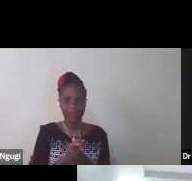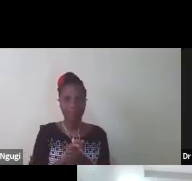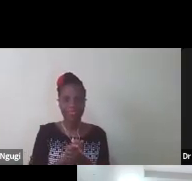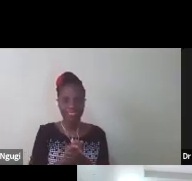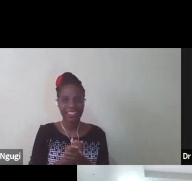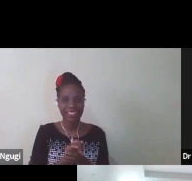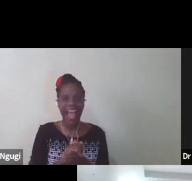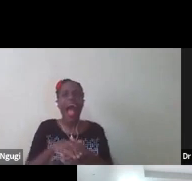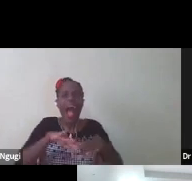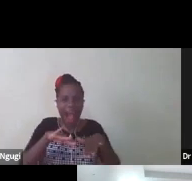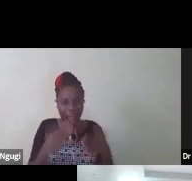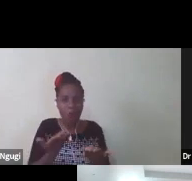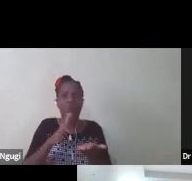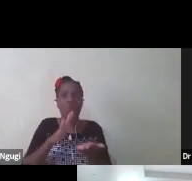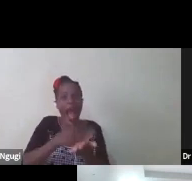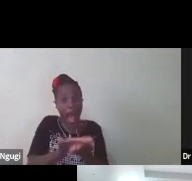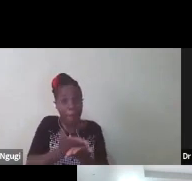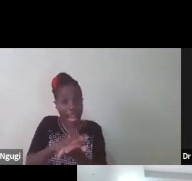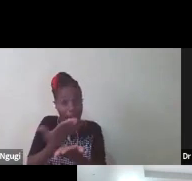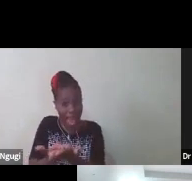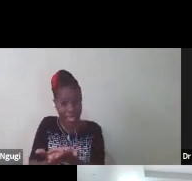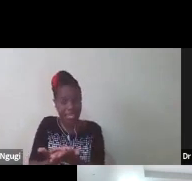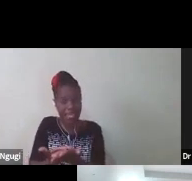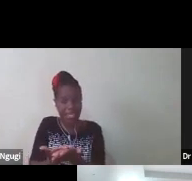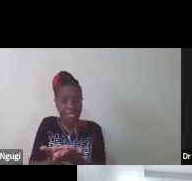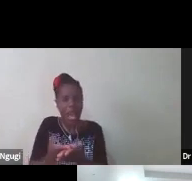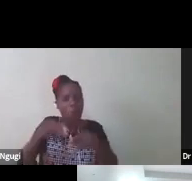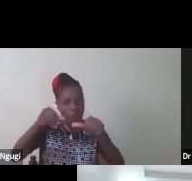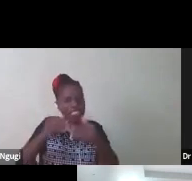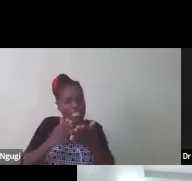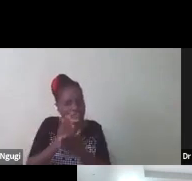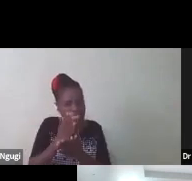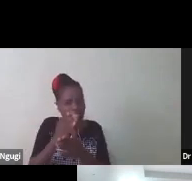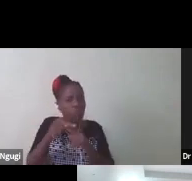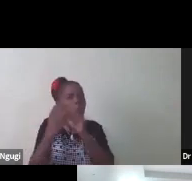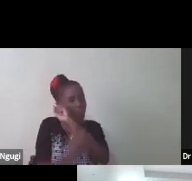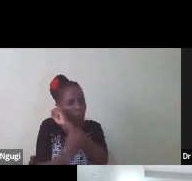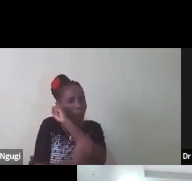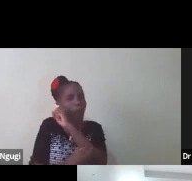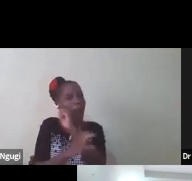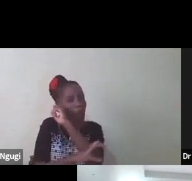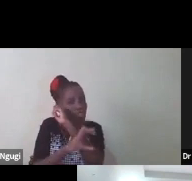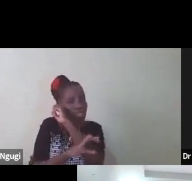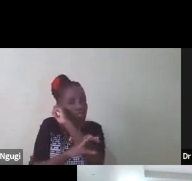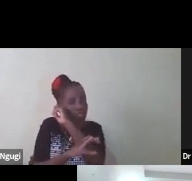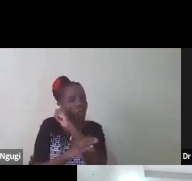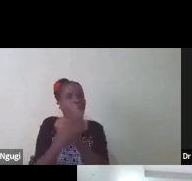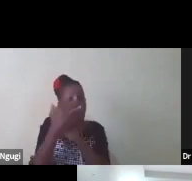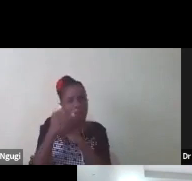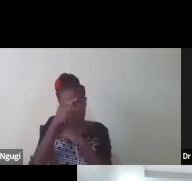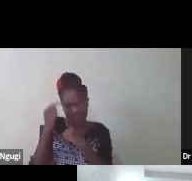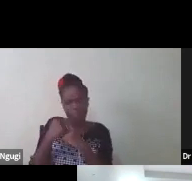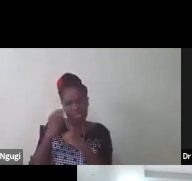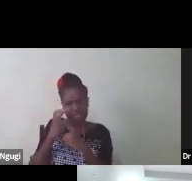on the application in poor countries. Can they all be applicable in Africa? He asks this because he sees that the right for